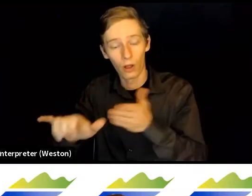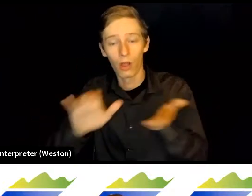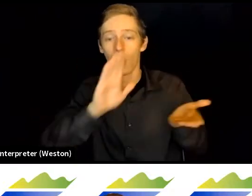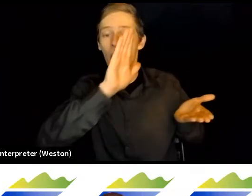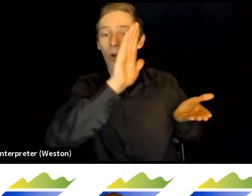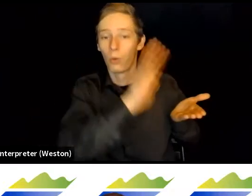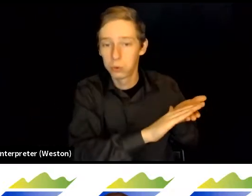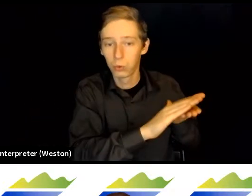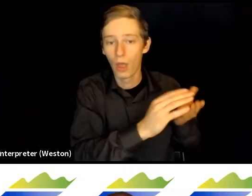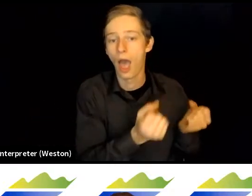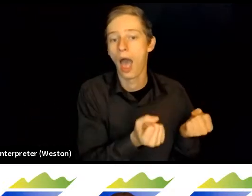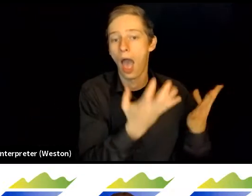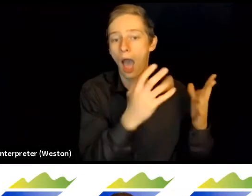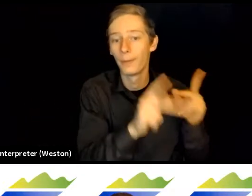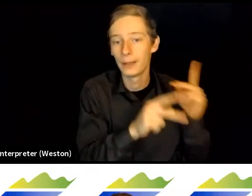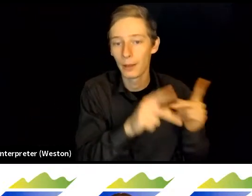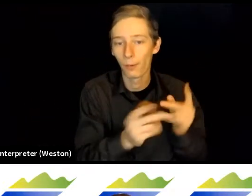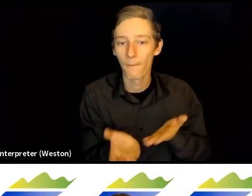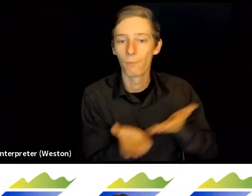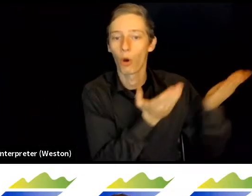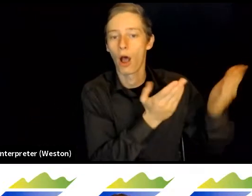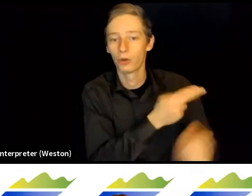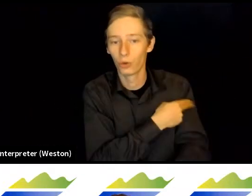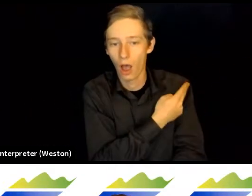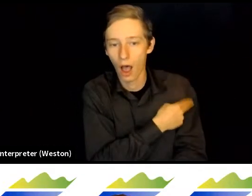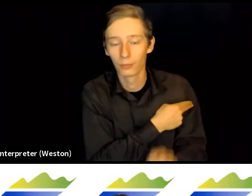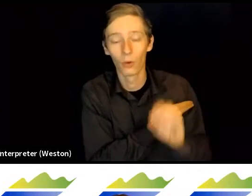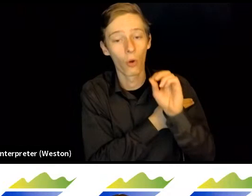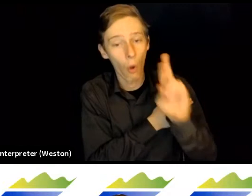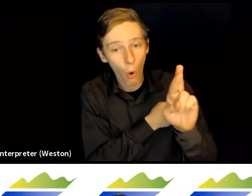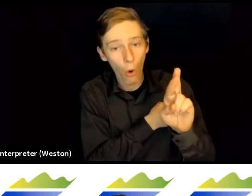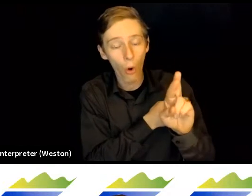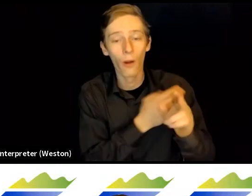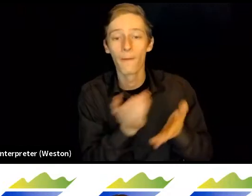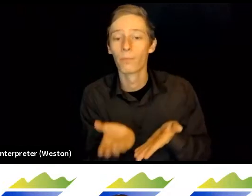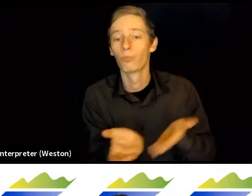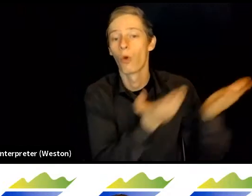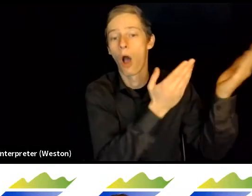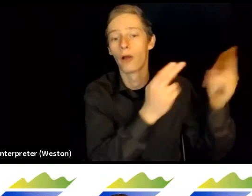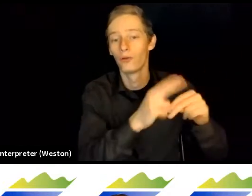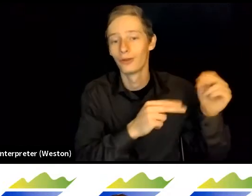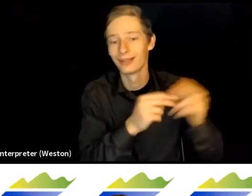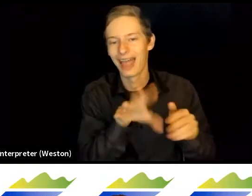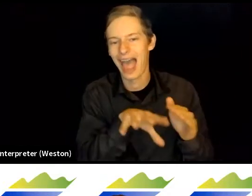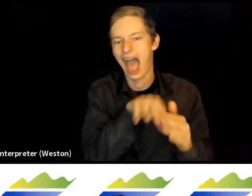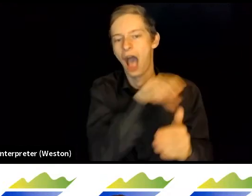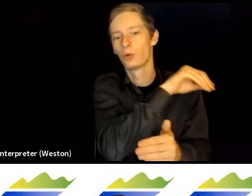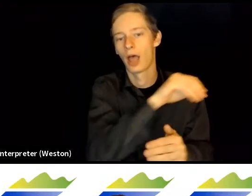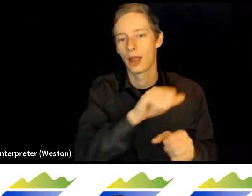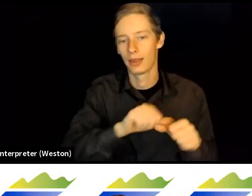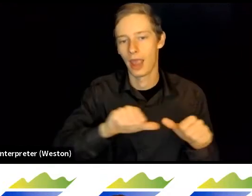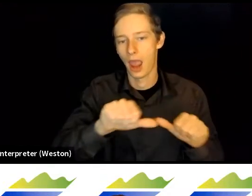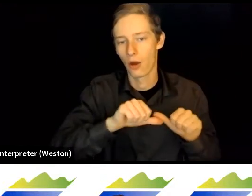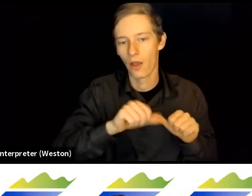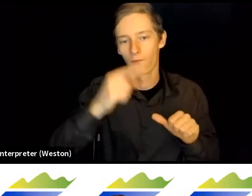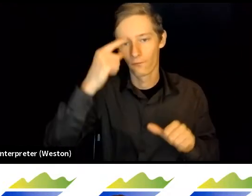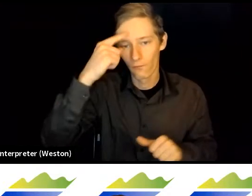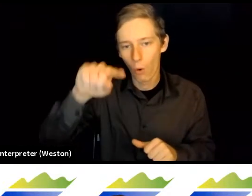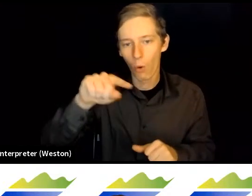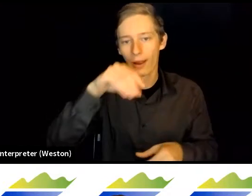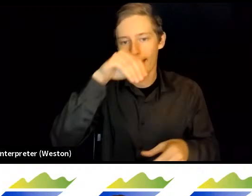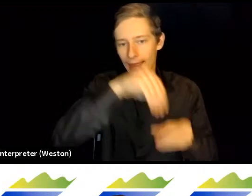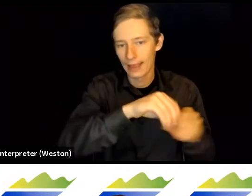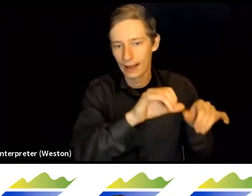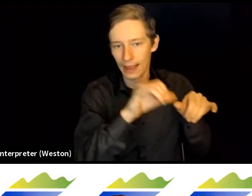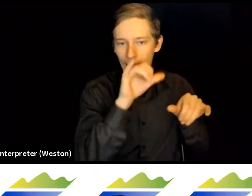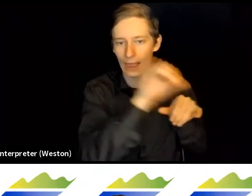folks having to be transported to other state facilities outside of our area for inpatient treatment. Our goal is to keep them